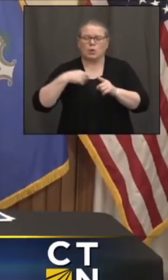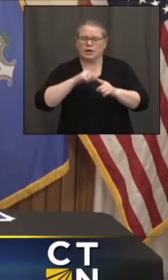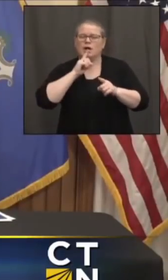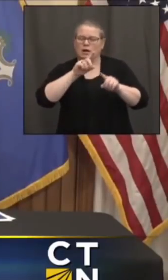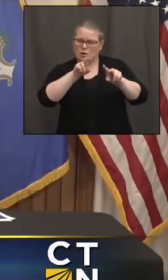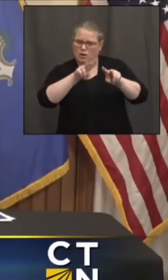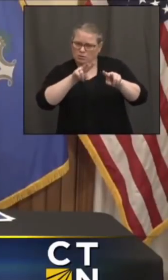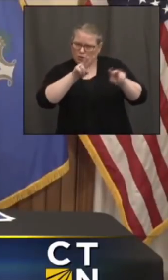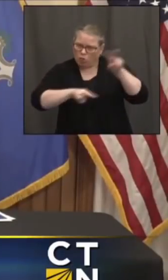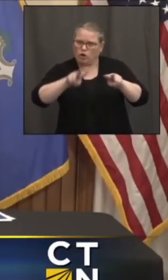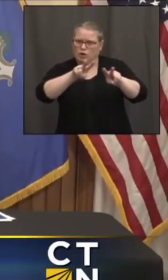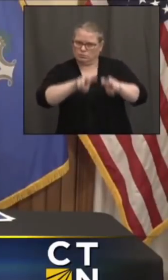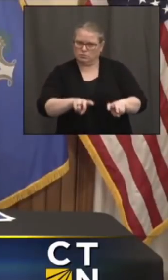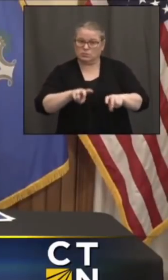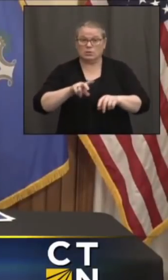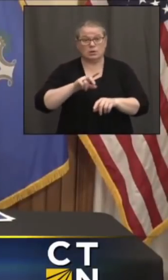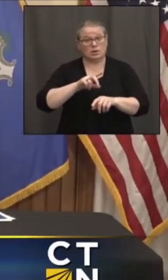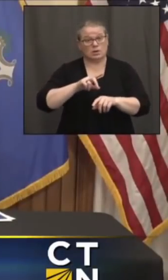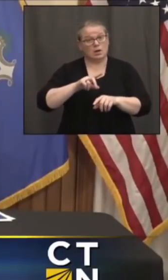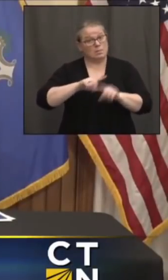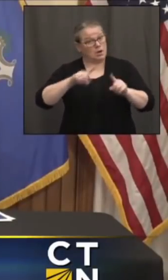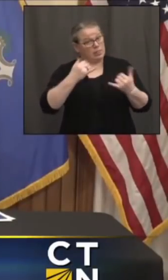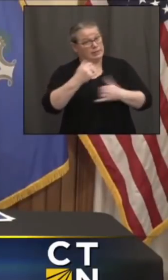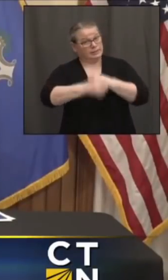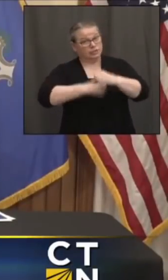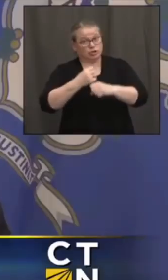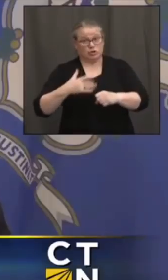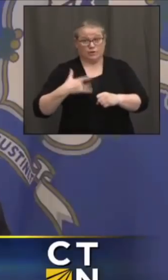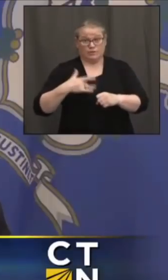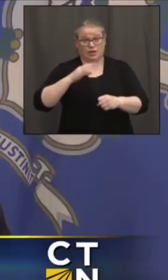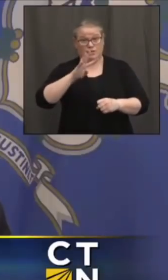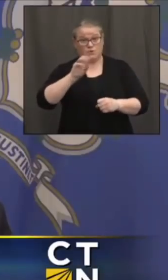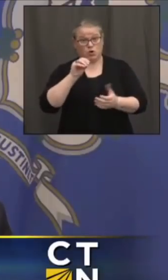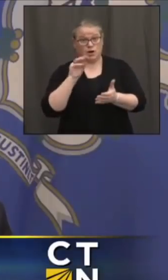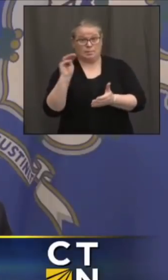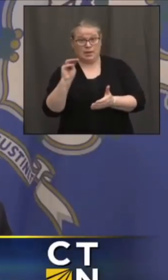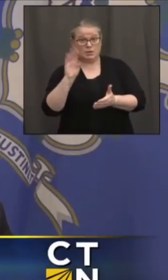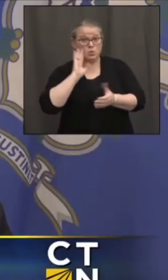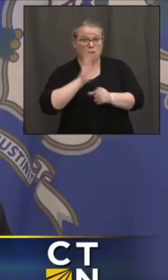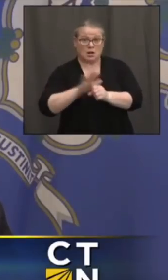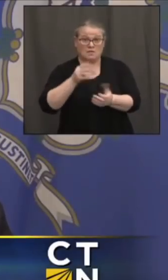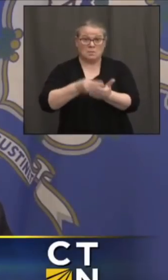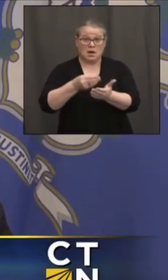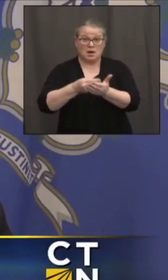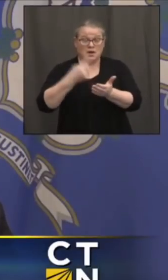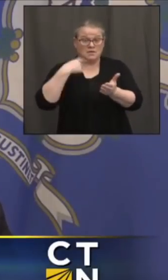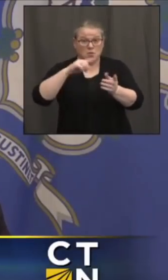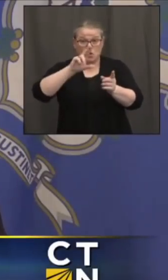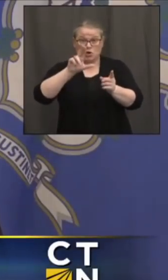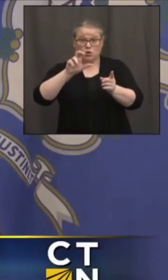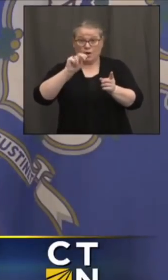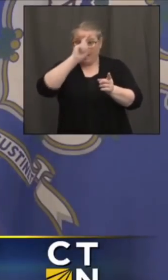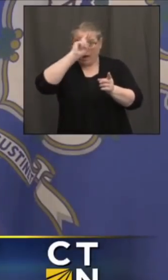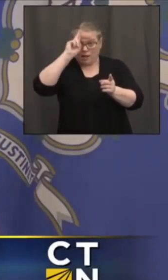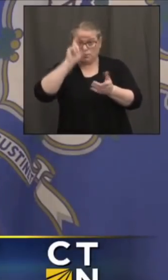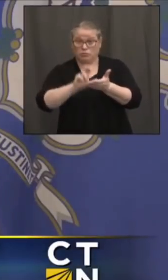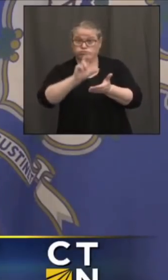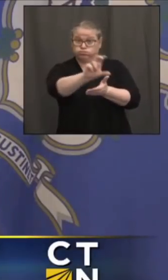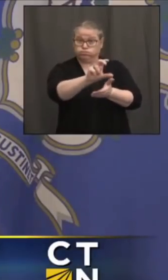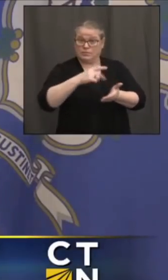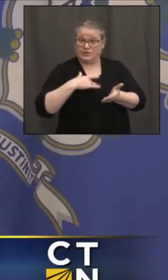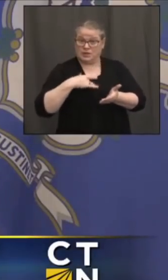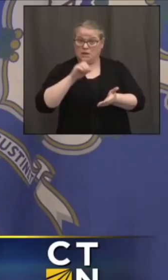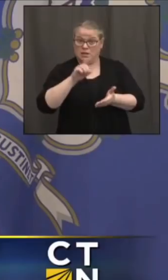But this year, you feel the $40 million is enough? Yeah, Melissa? We do. In fact, in